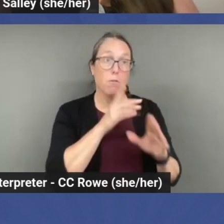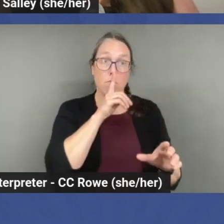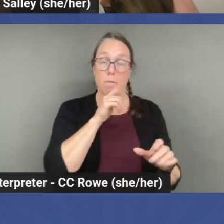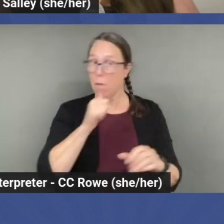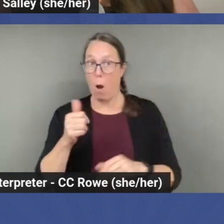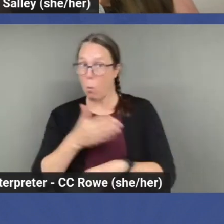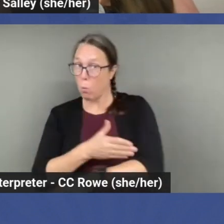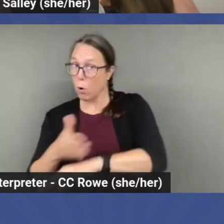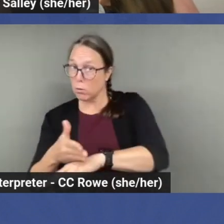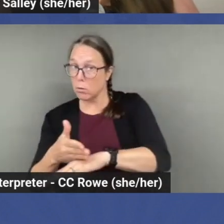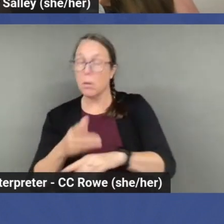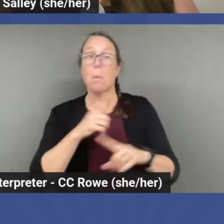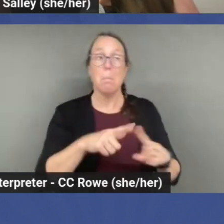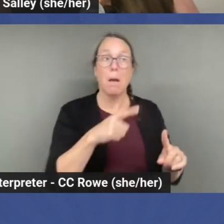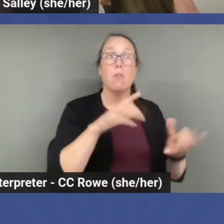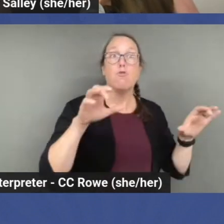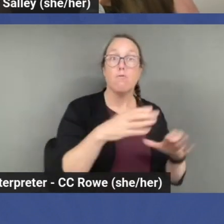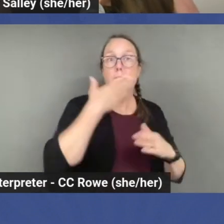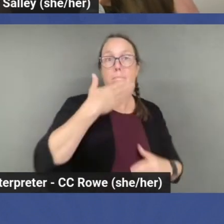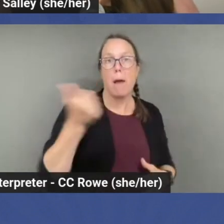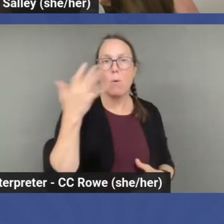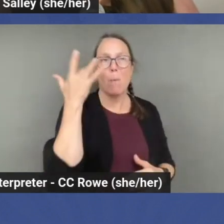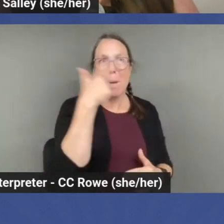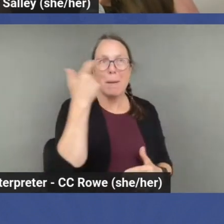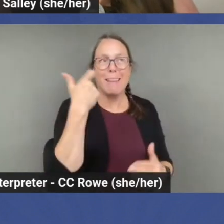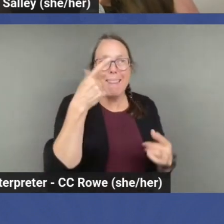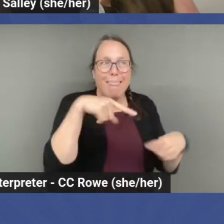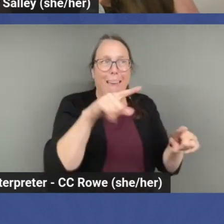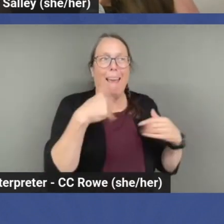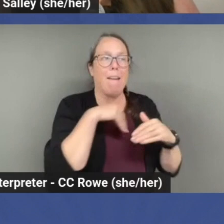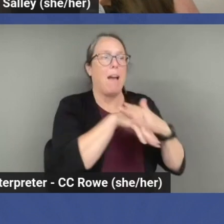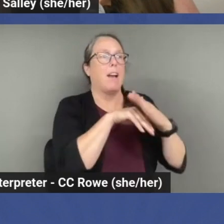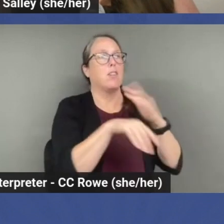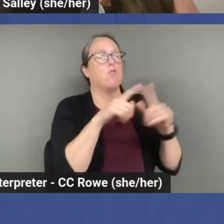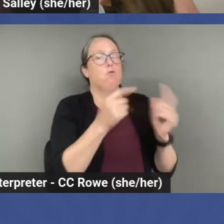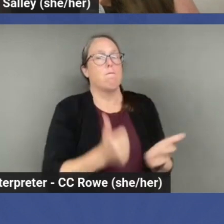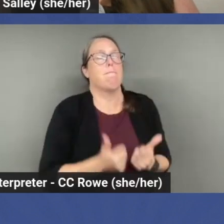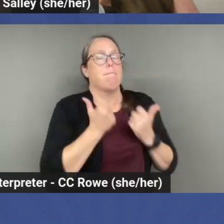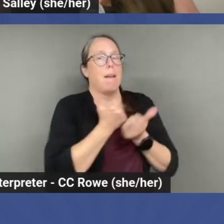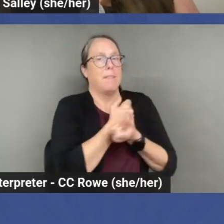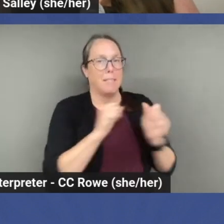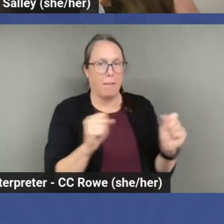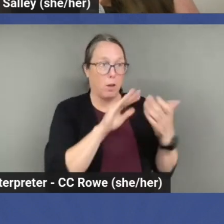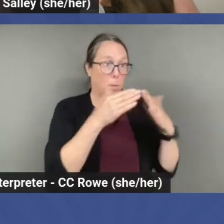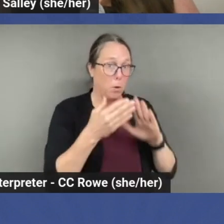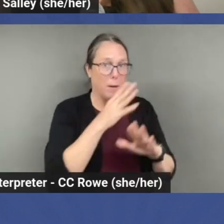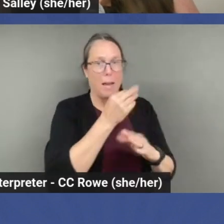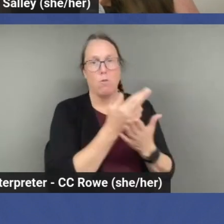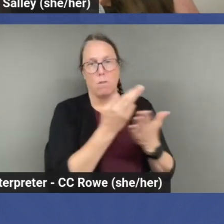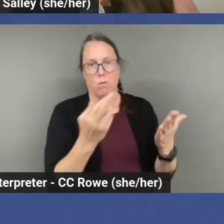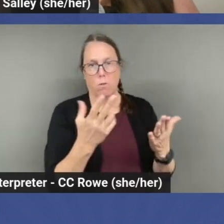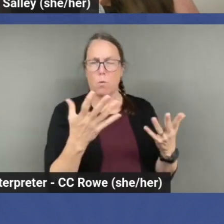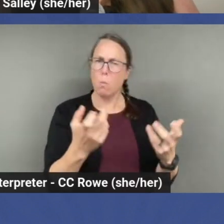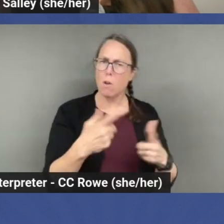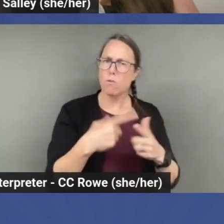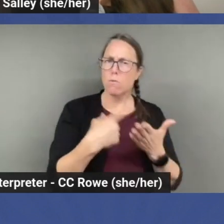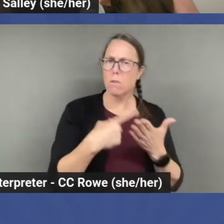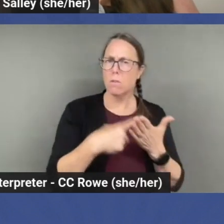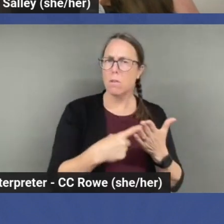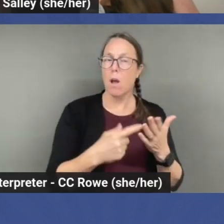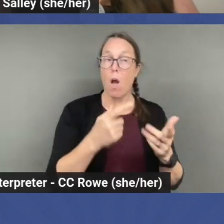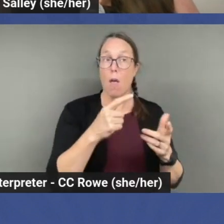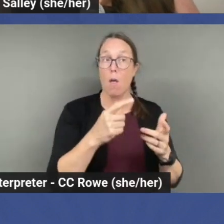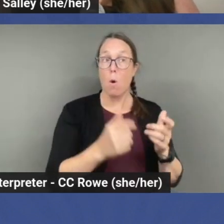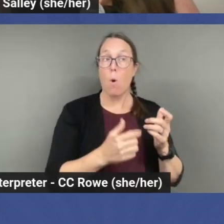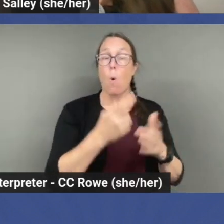life-saving community and life-saving access, life-saving resources. And so for us, we want to talk about what the most marginalized young people